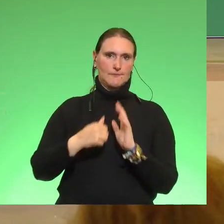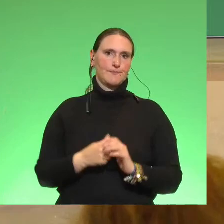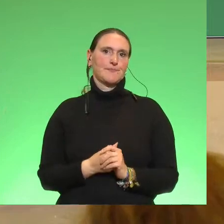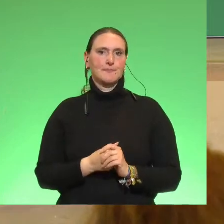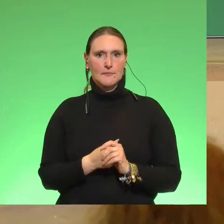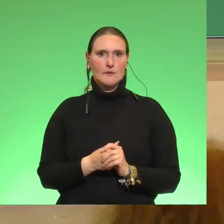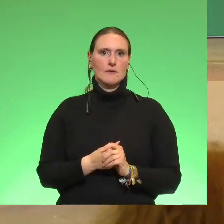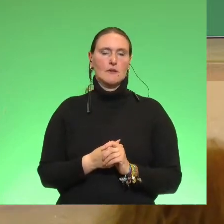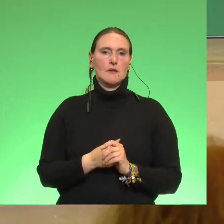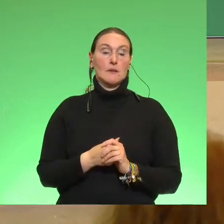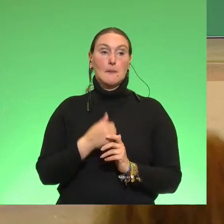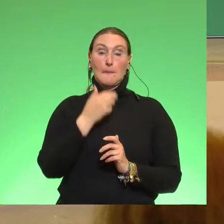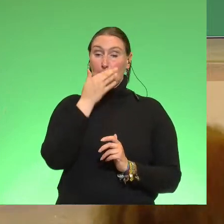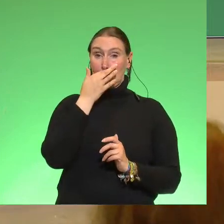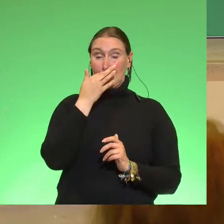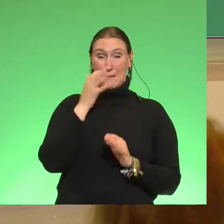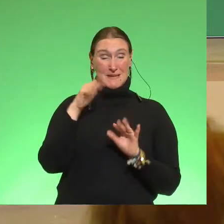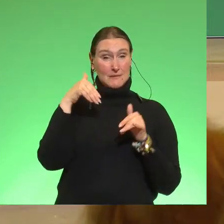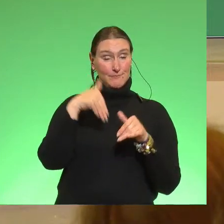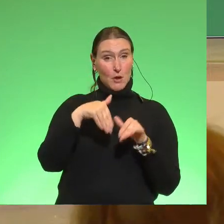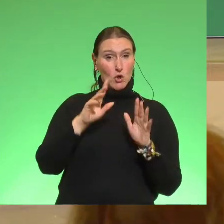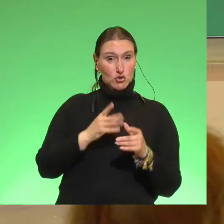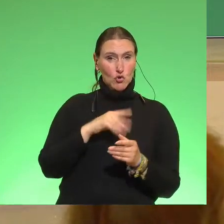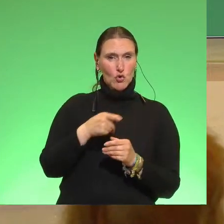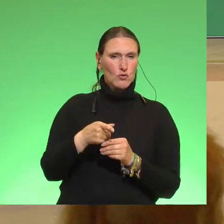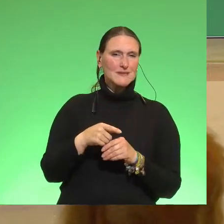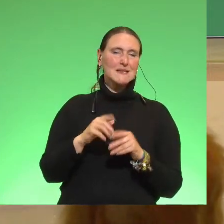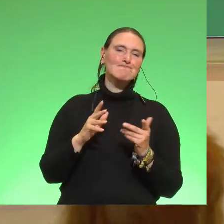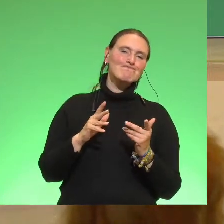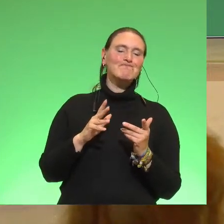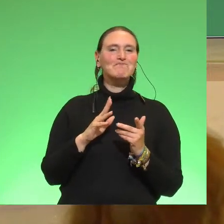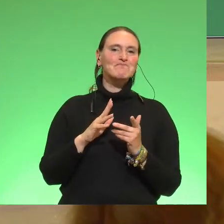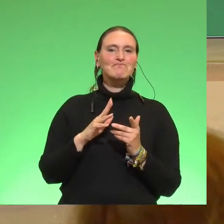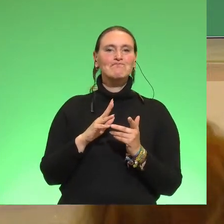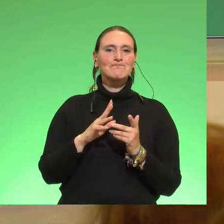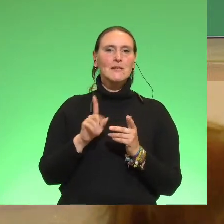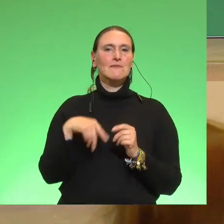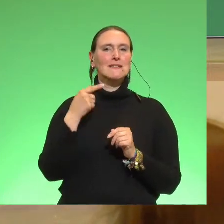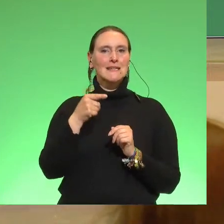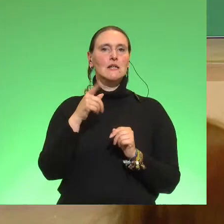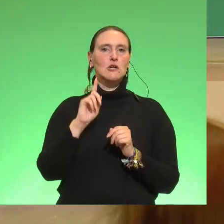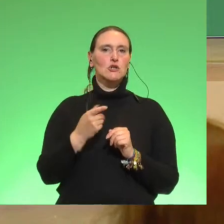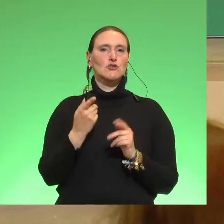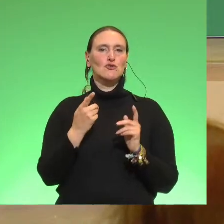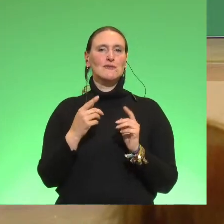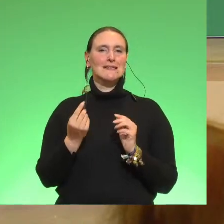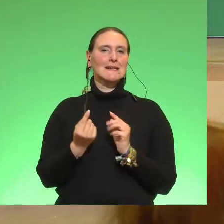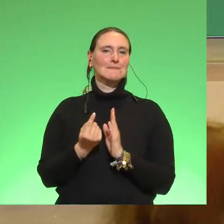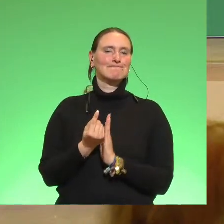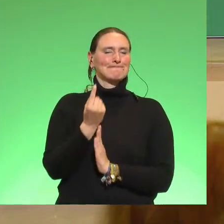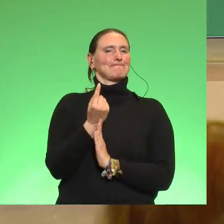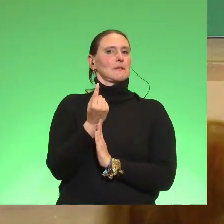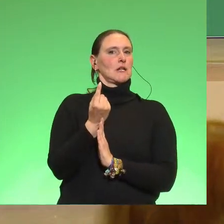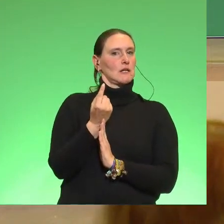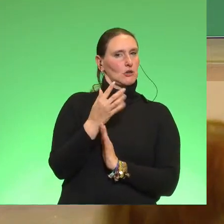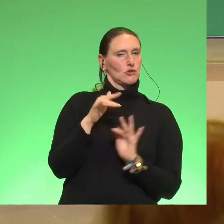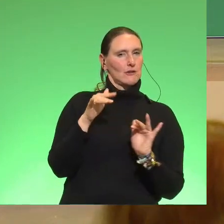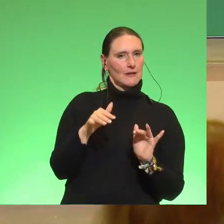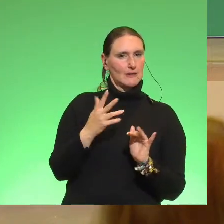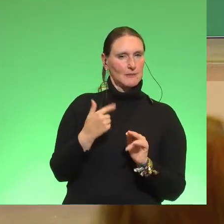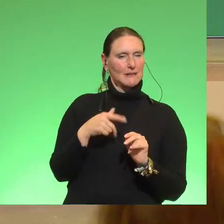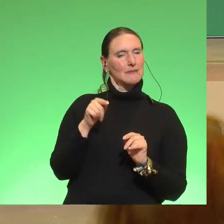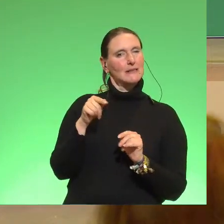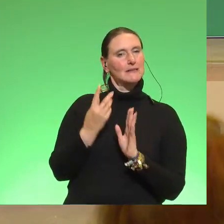also. And I think that maybe a way through that fatigue is kind of like,